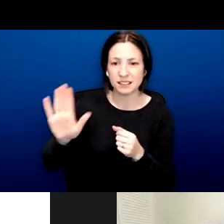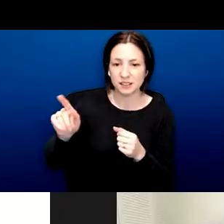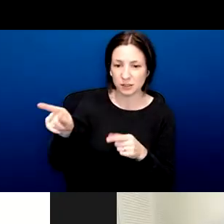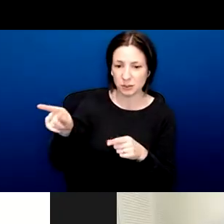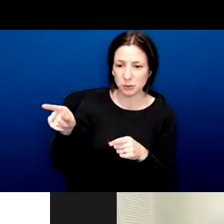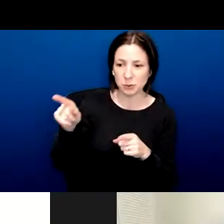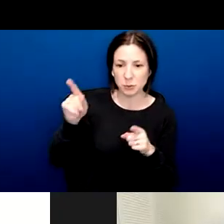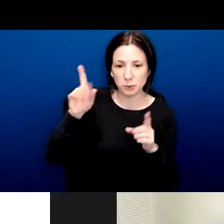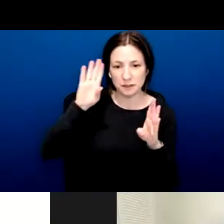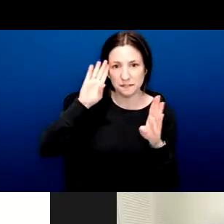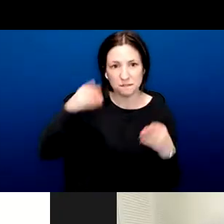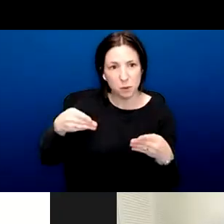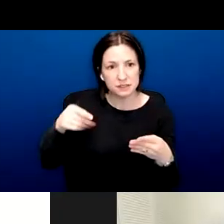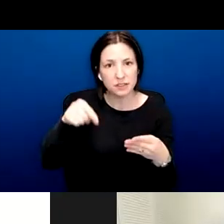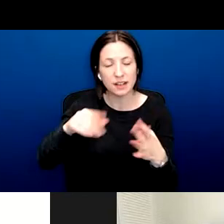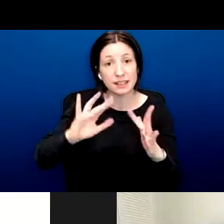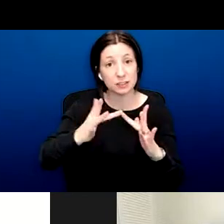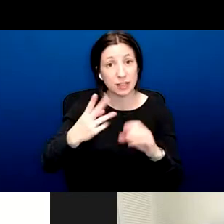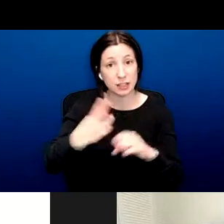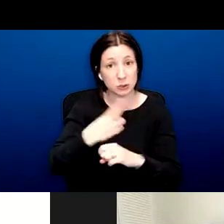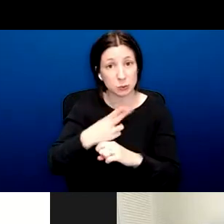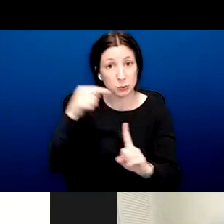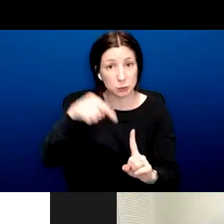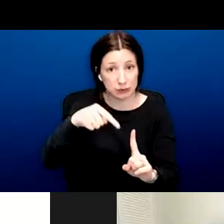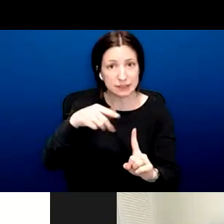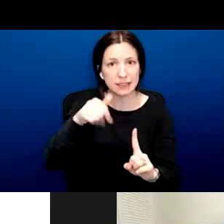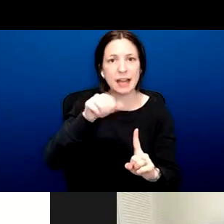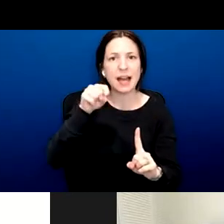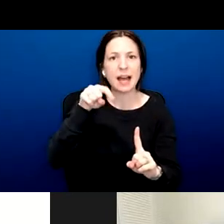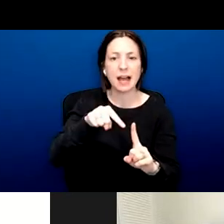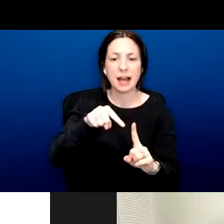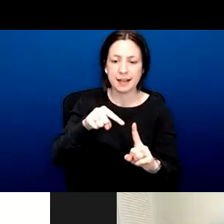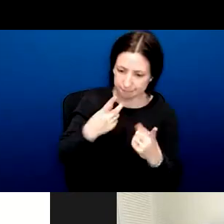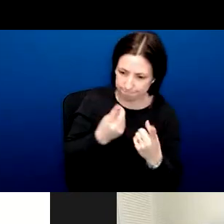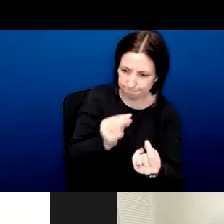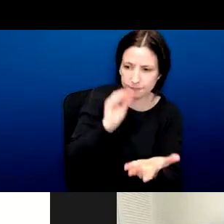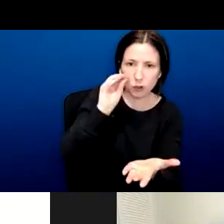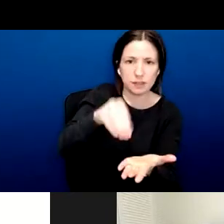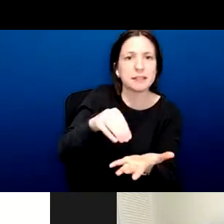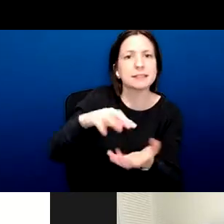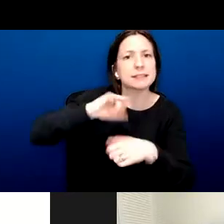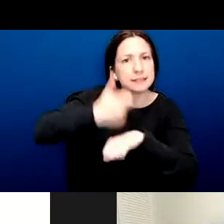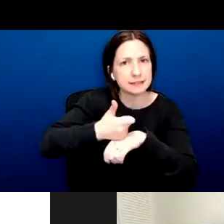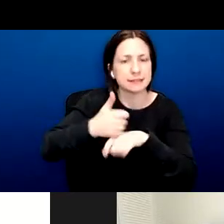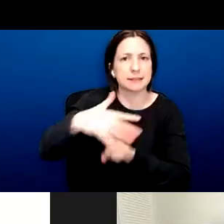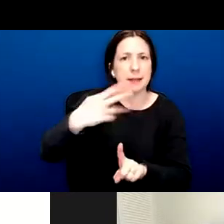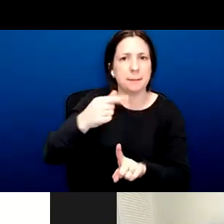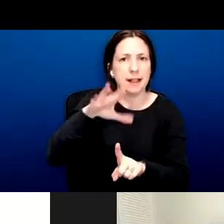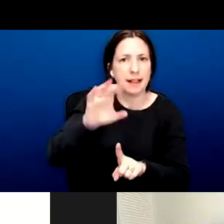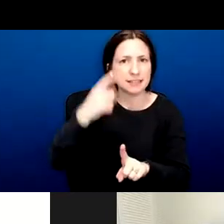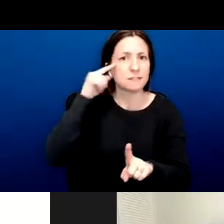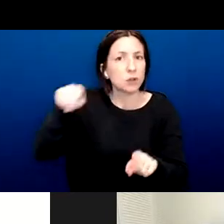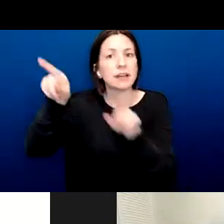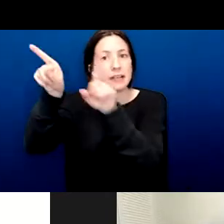on internet use as a practice of placemaking, specifically in the context of Indian digital diaspora